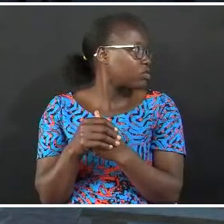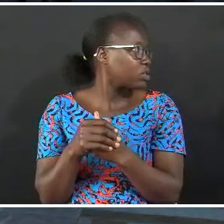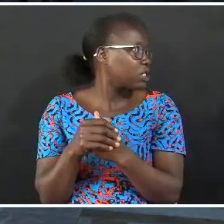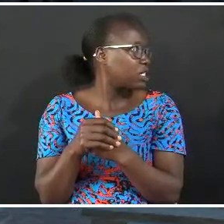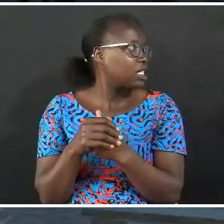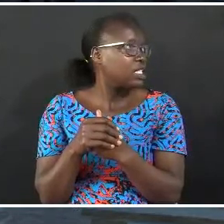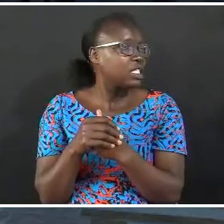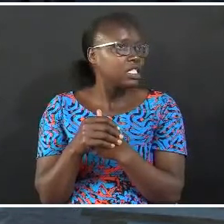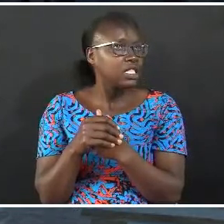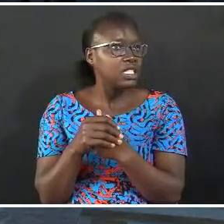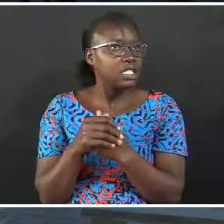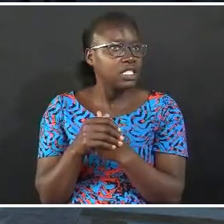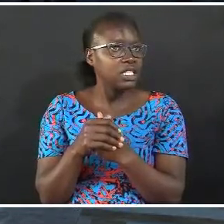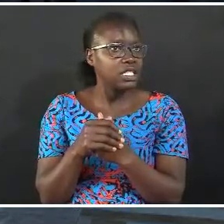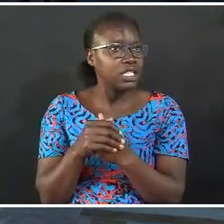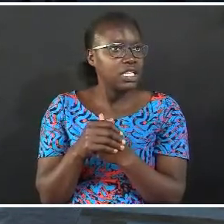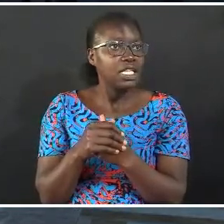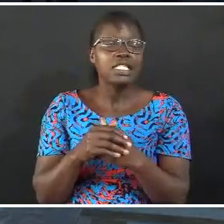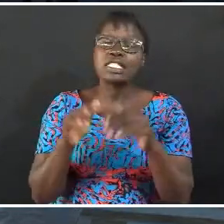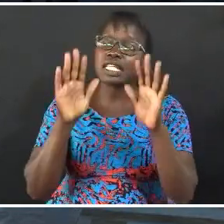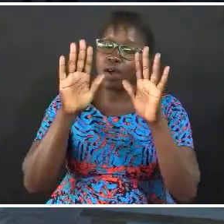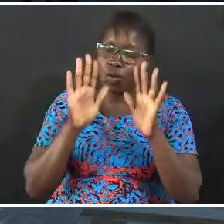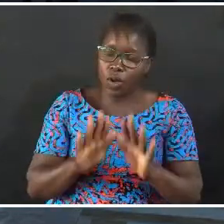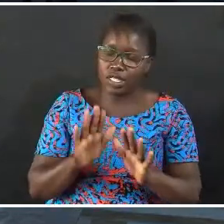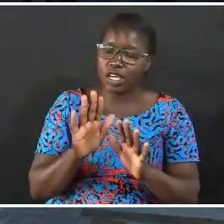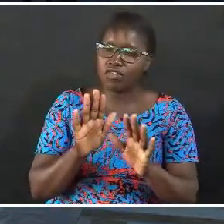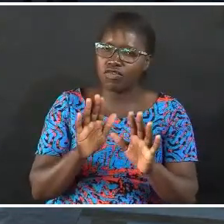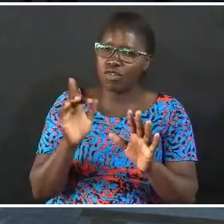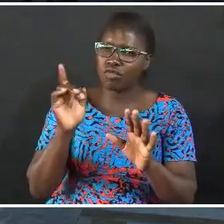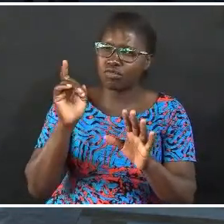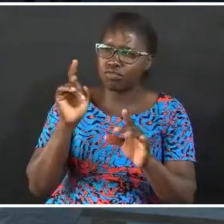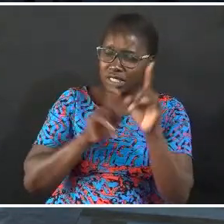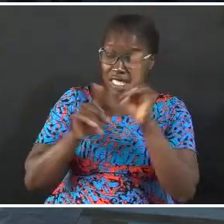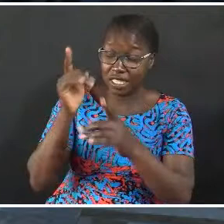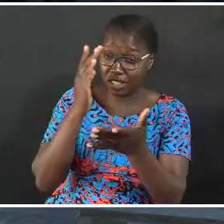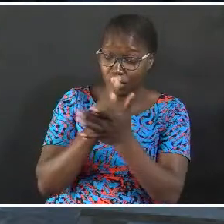indeed. Would you join Jesus and me?